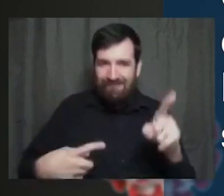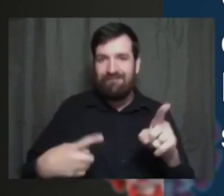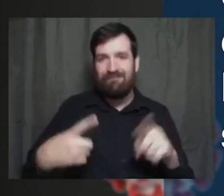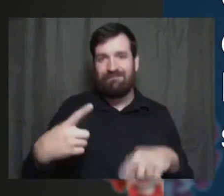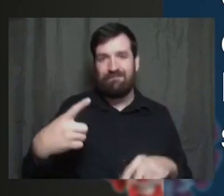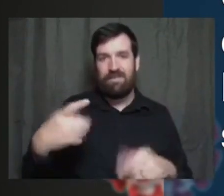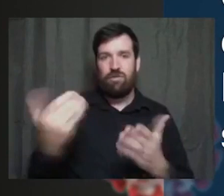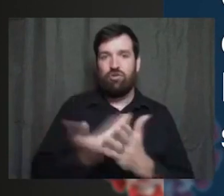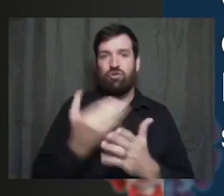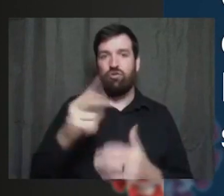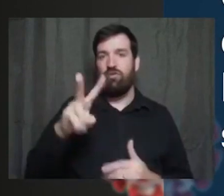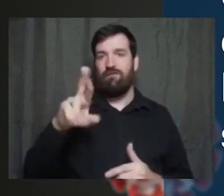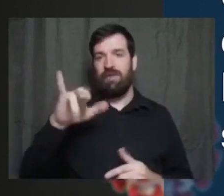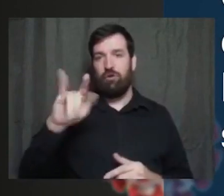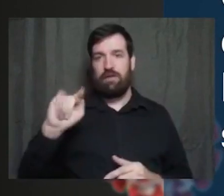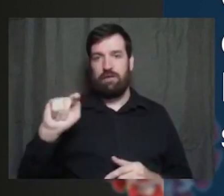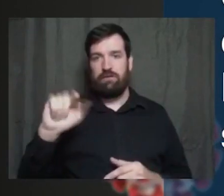smart?